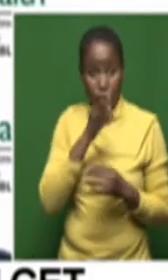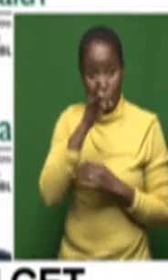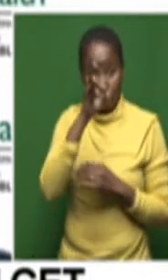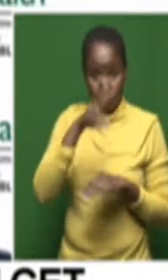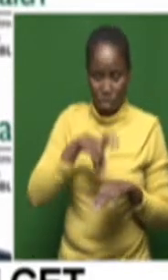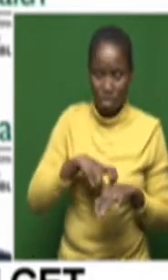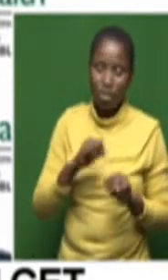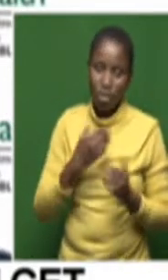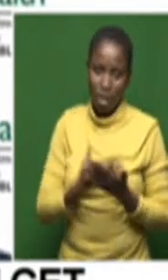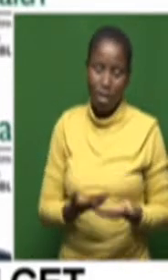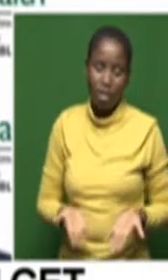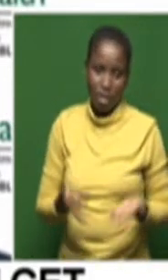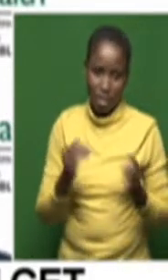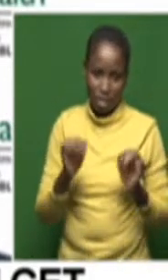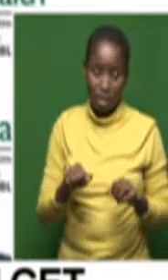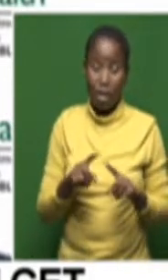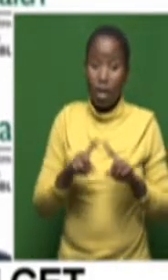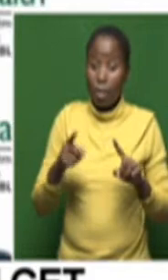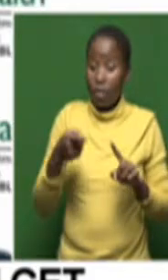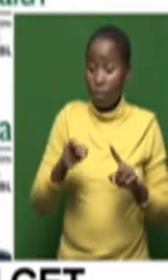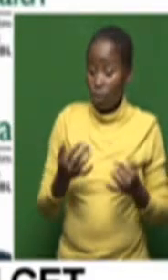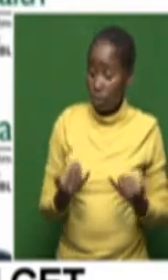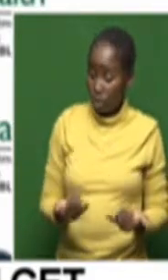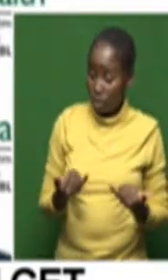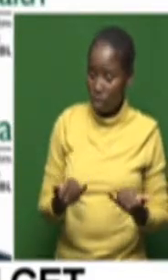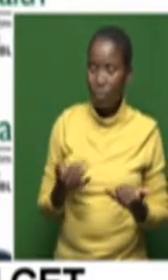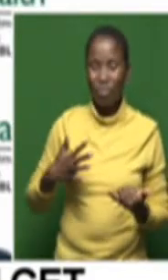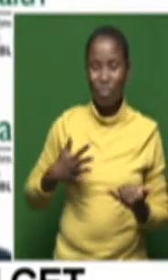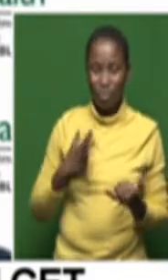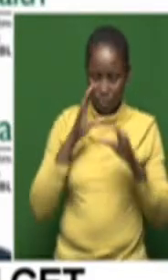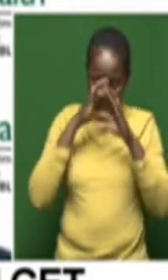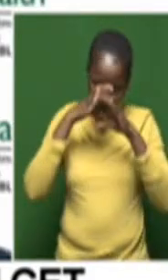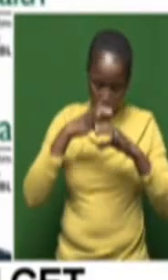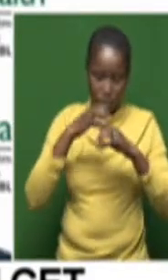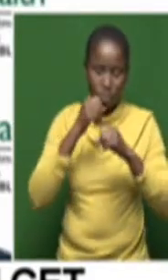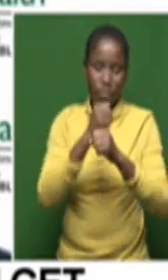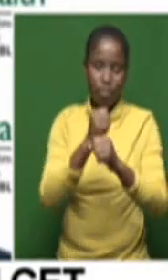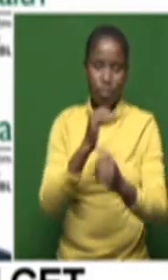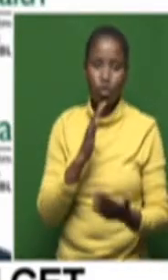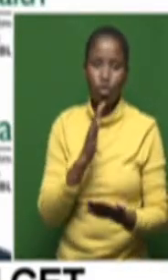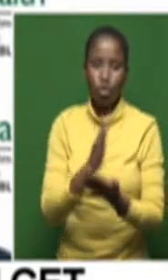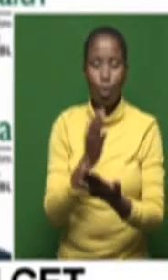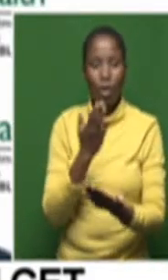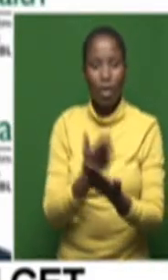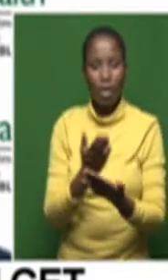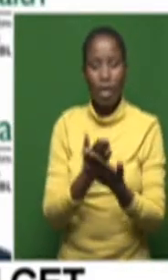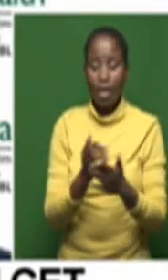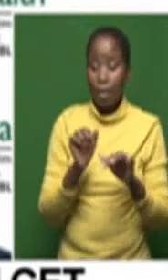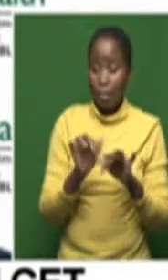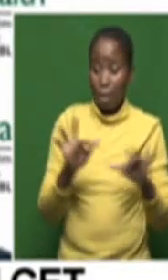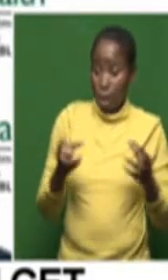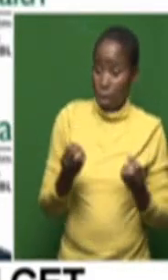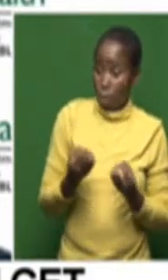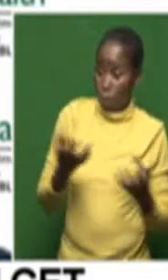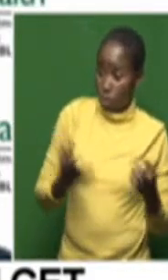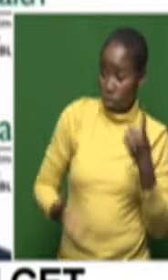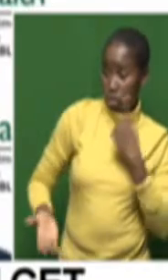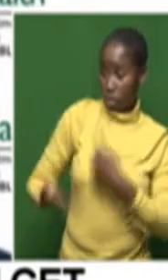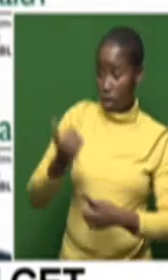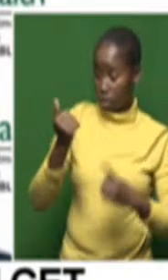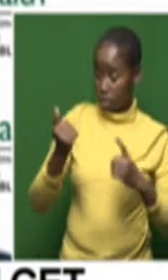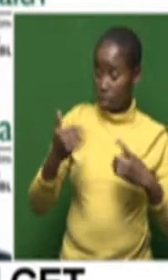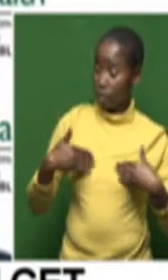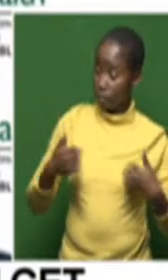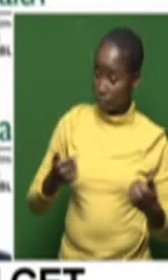this stage, our focus is making sure that we do reach a population immunity